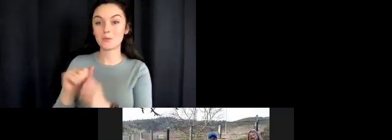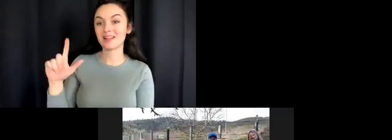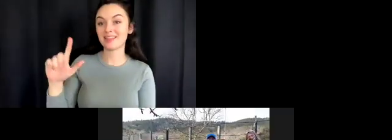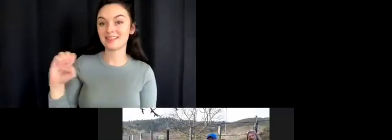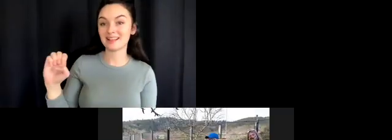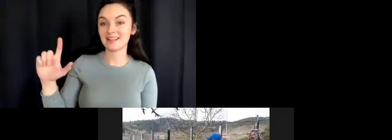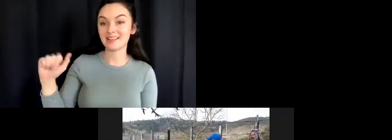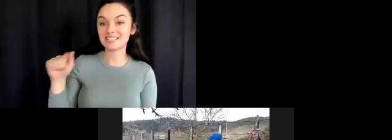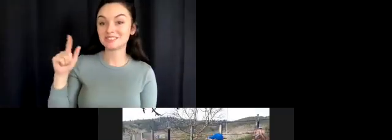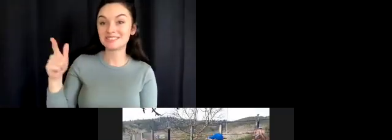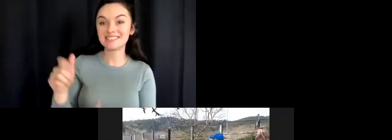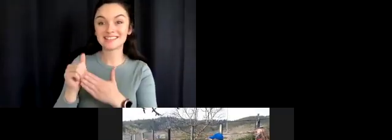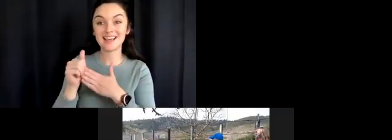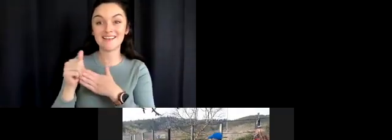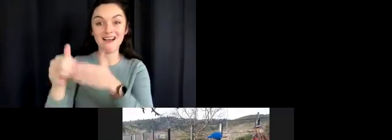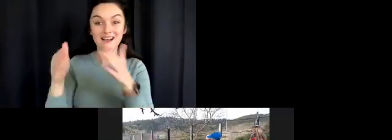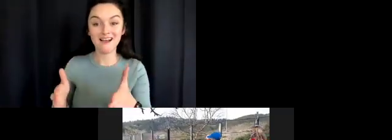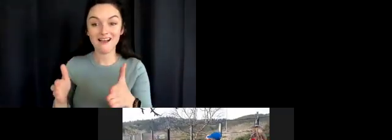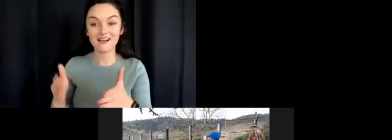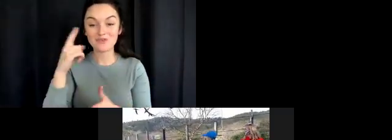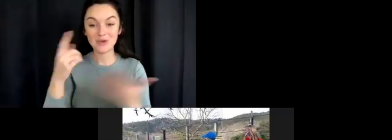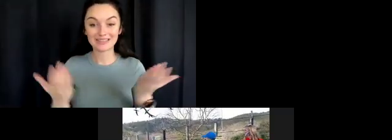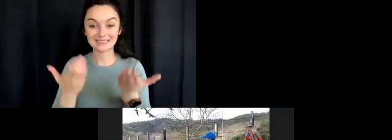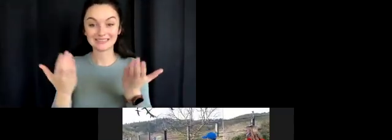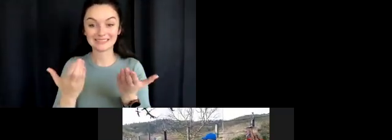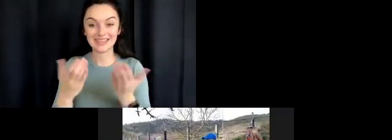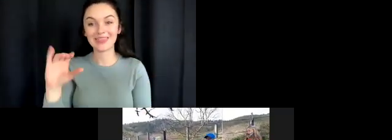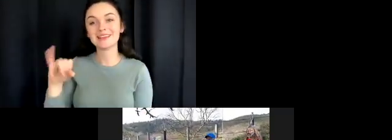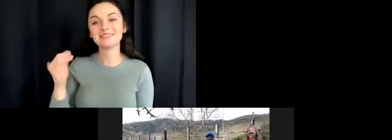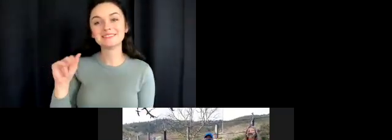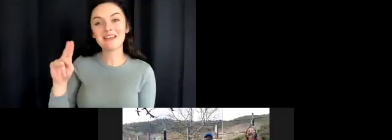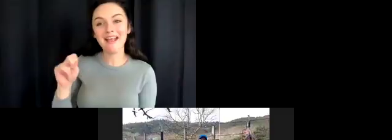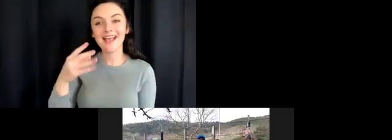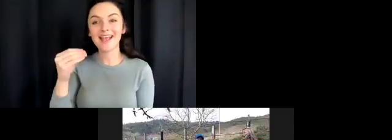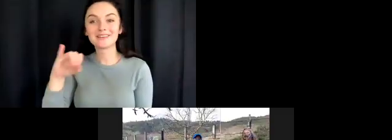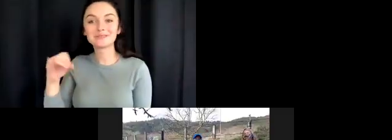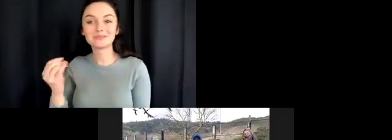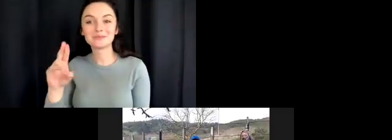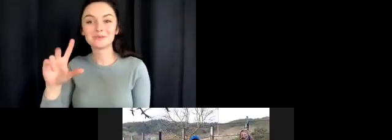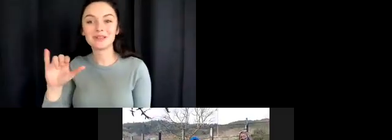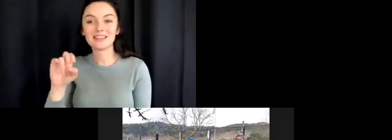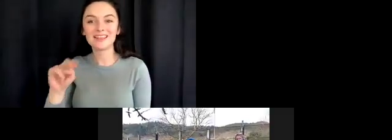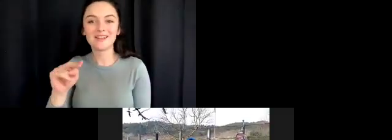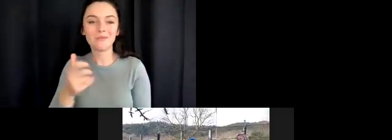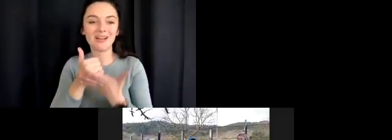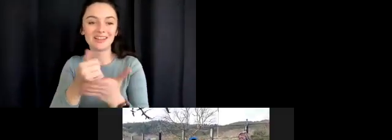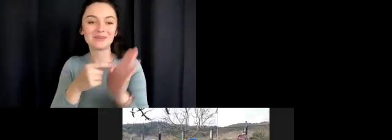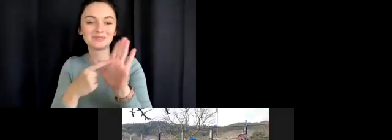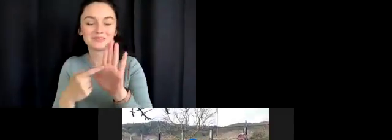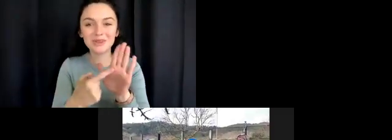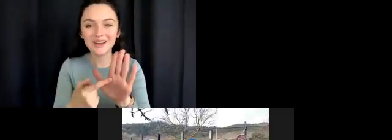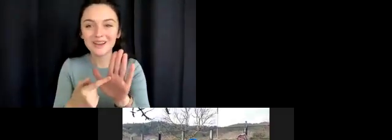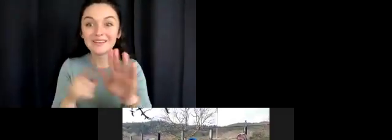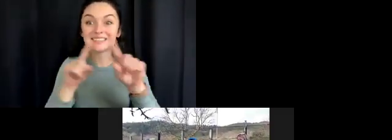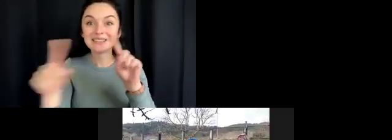guides, and Jane and Julianne are going to help show us around and see some exciting